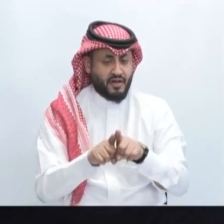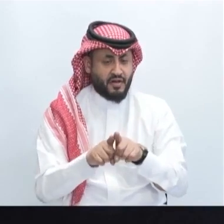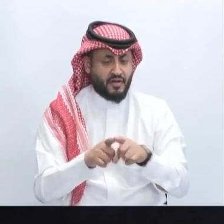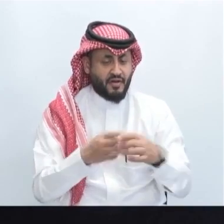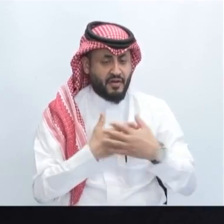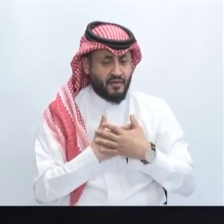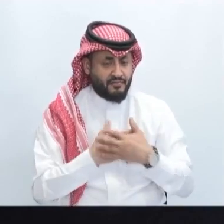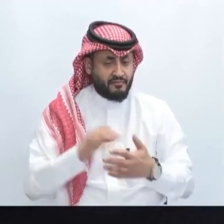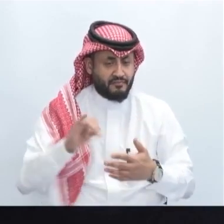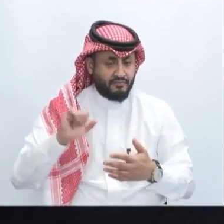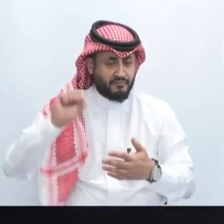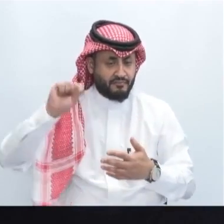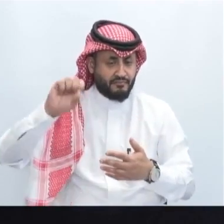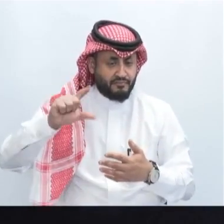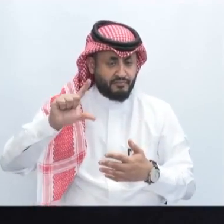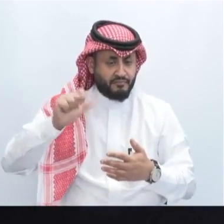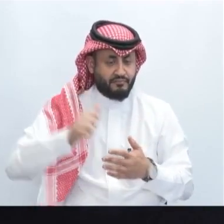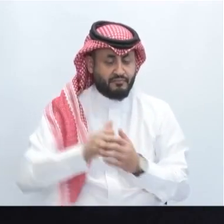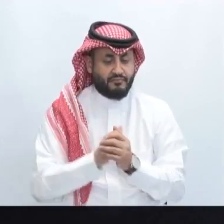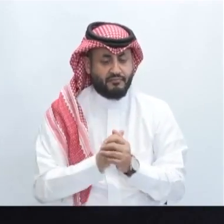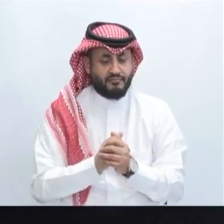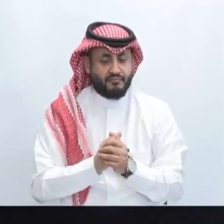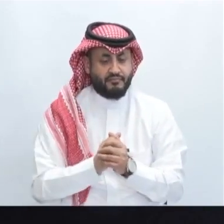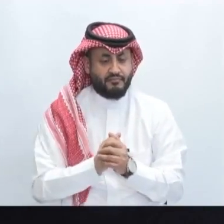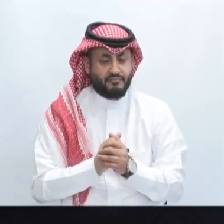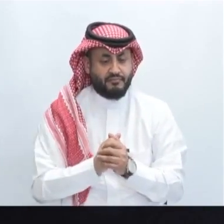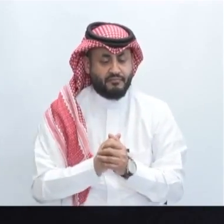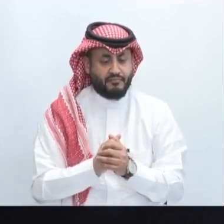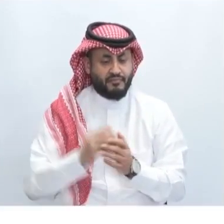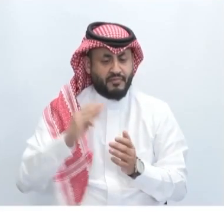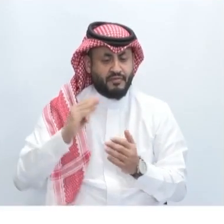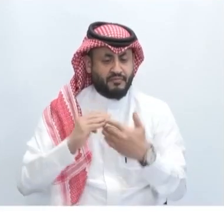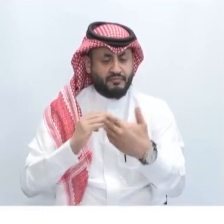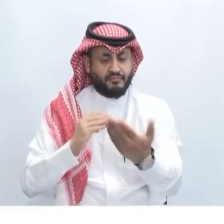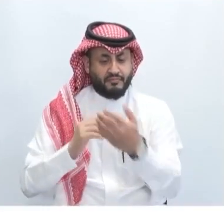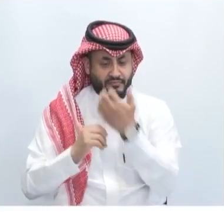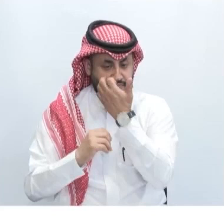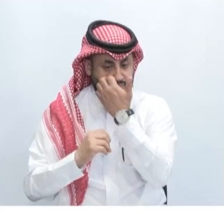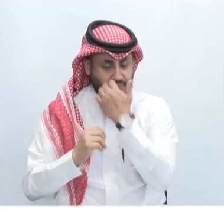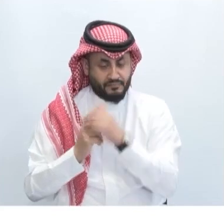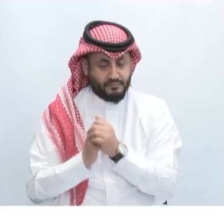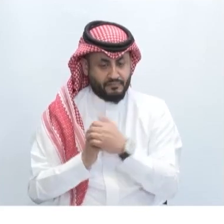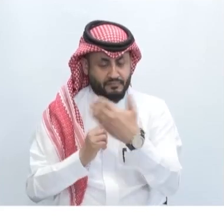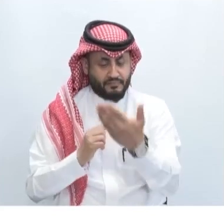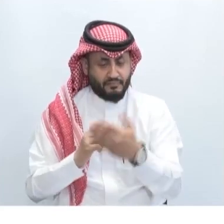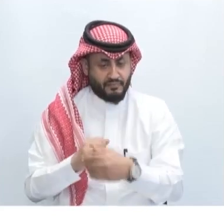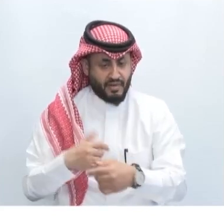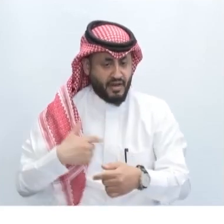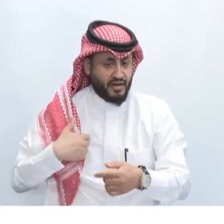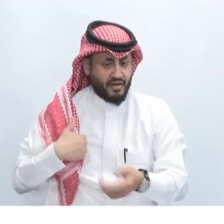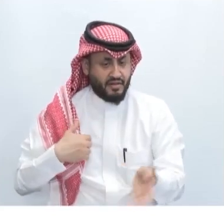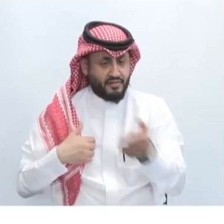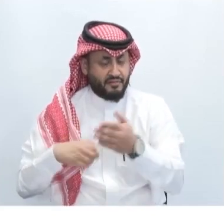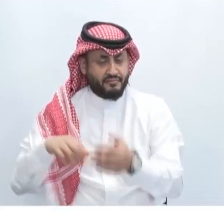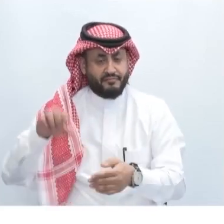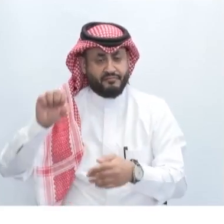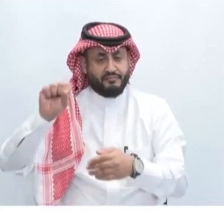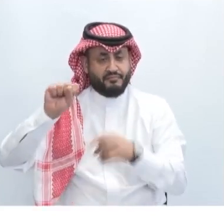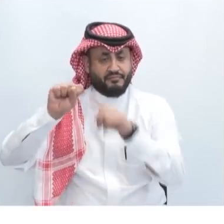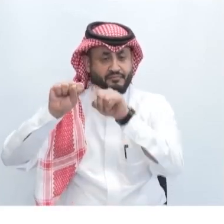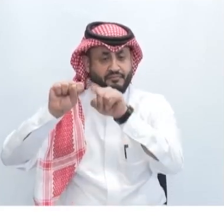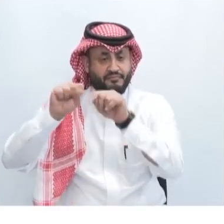of Faisal's clothing, the answer will be, it's Faisal's. It's